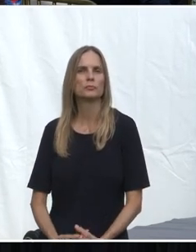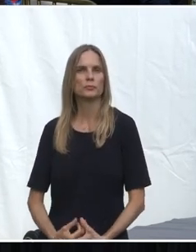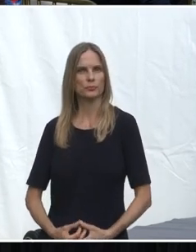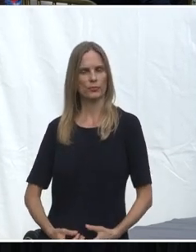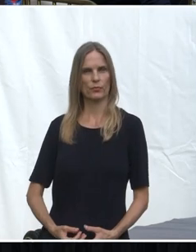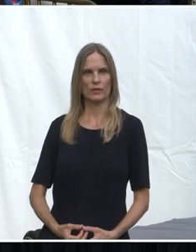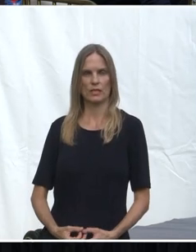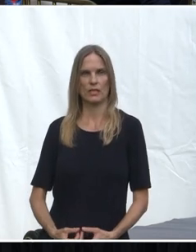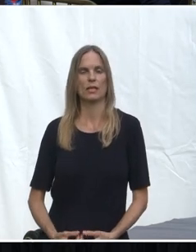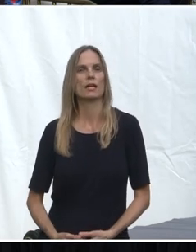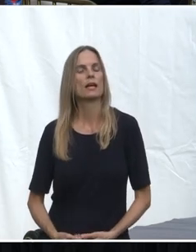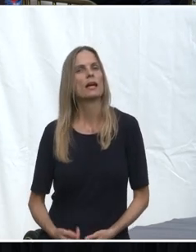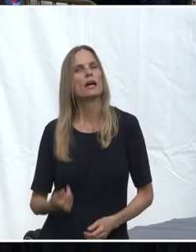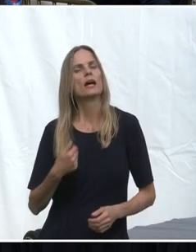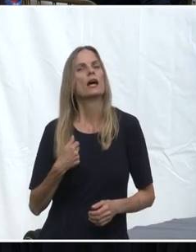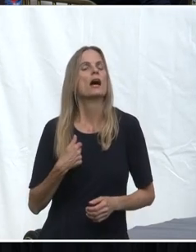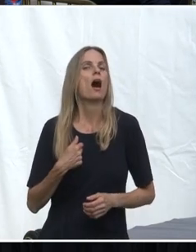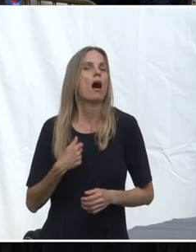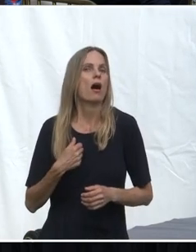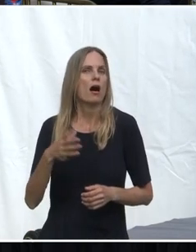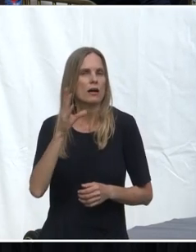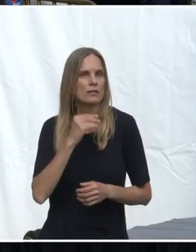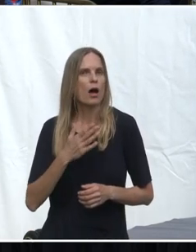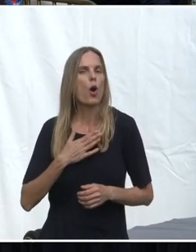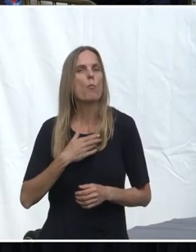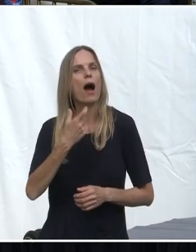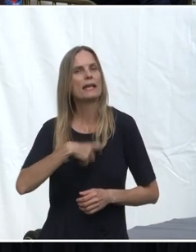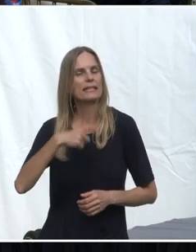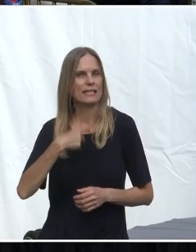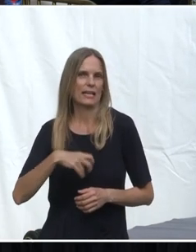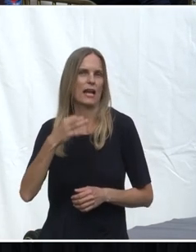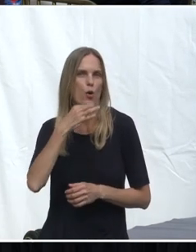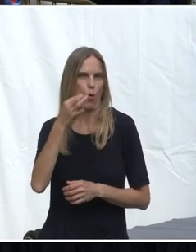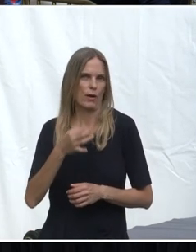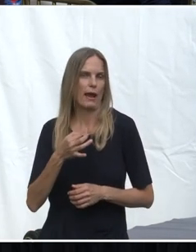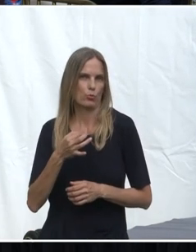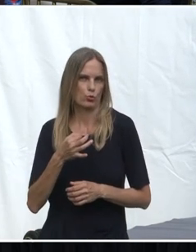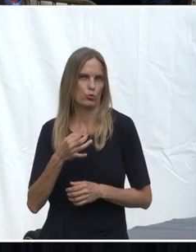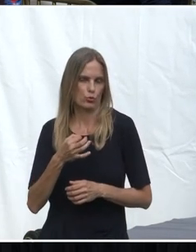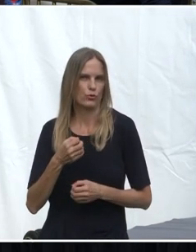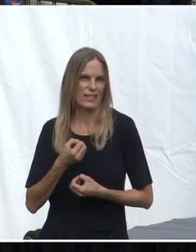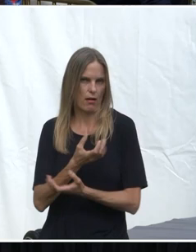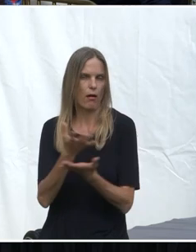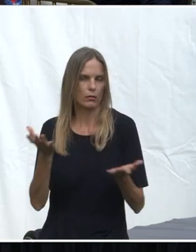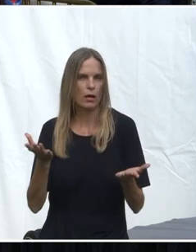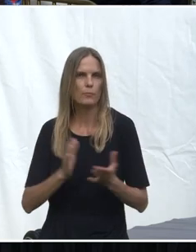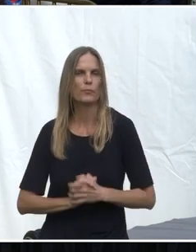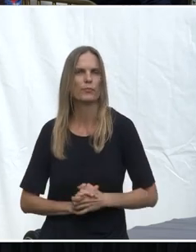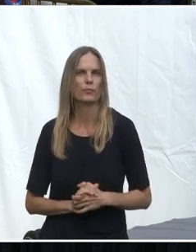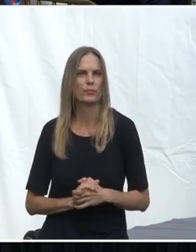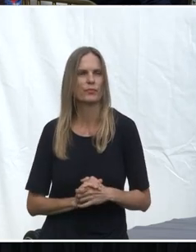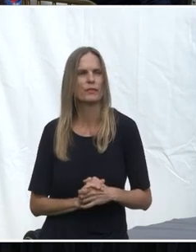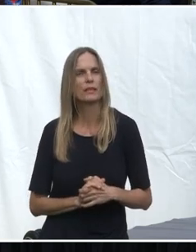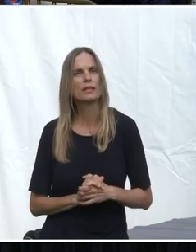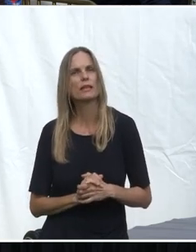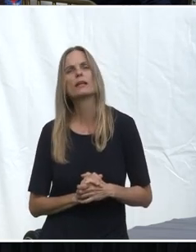I can on that side, I can actually only share my personal sort of experience, as I'm not a mental health